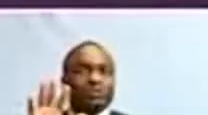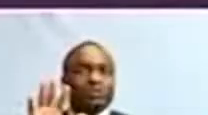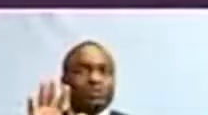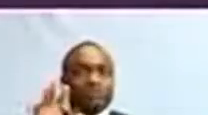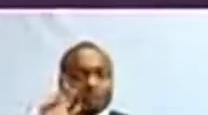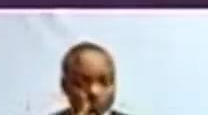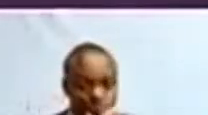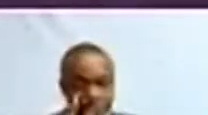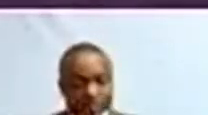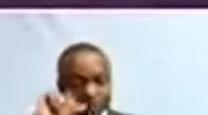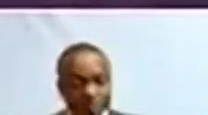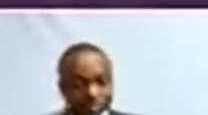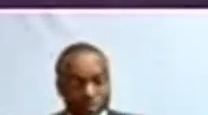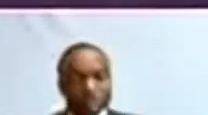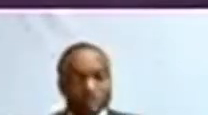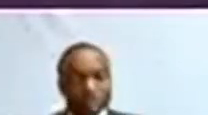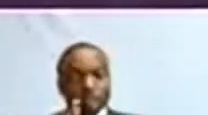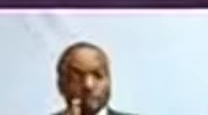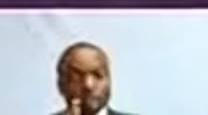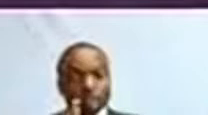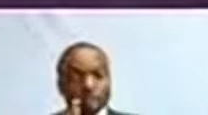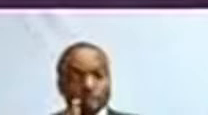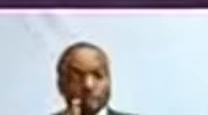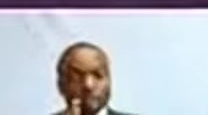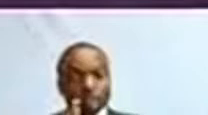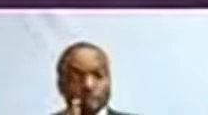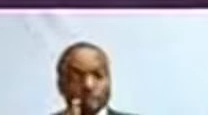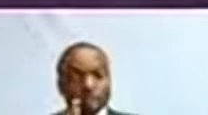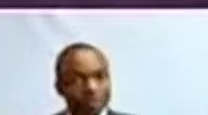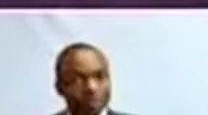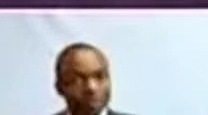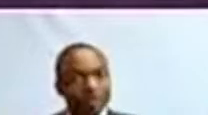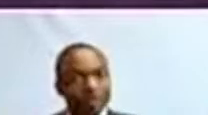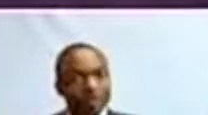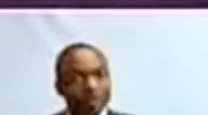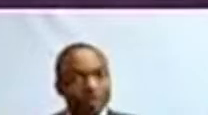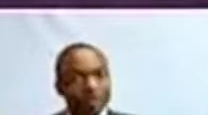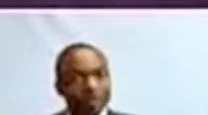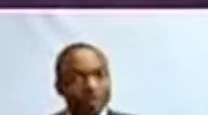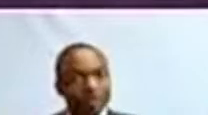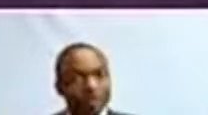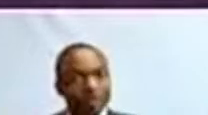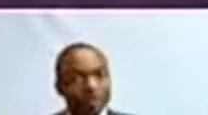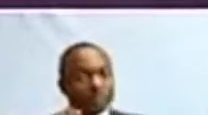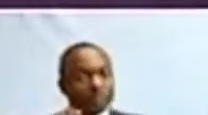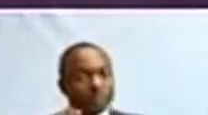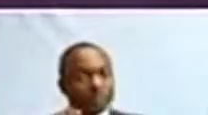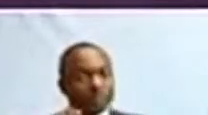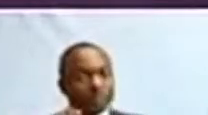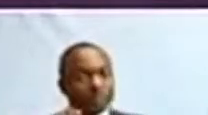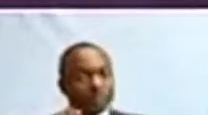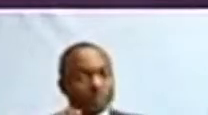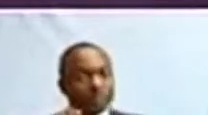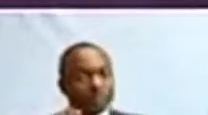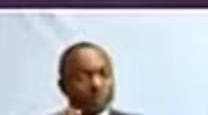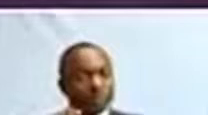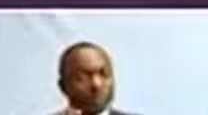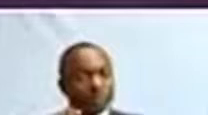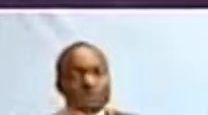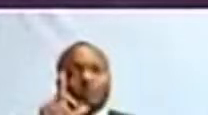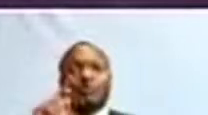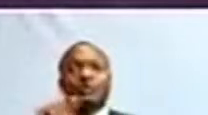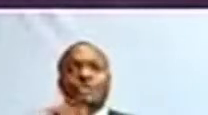the audit report of 2023. We also have the Planning and Budgeting Committee, which started sitting in February